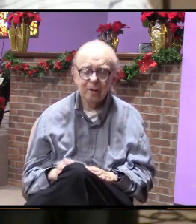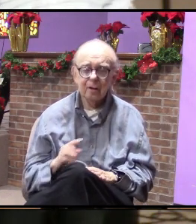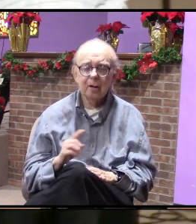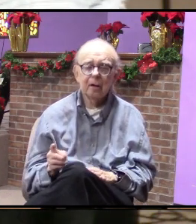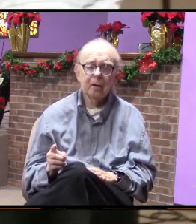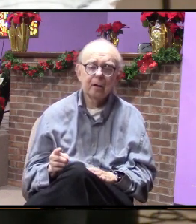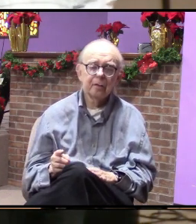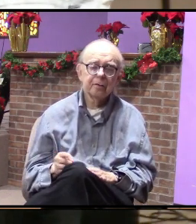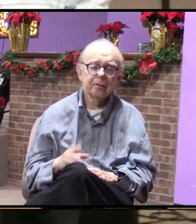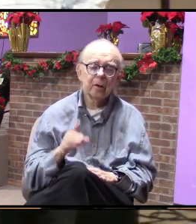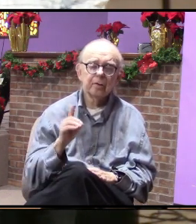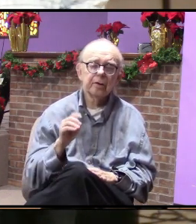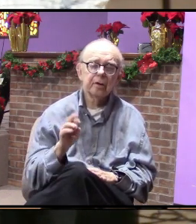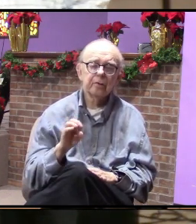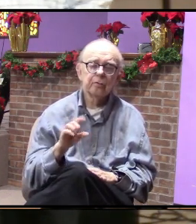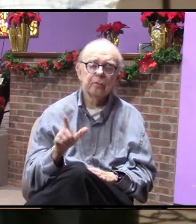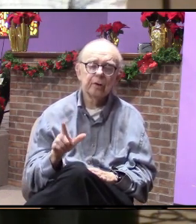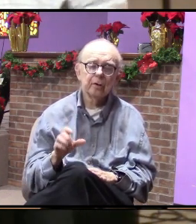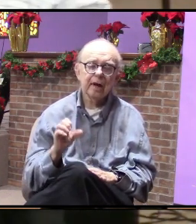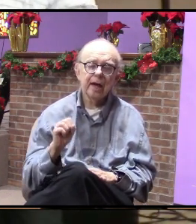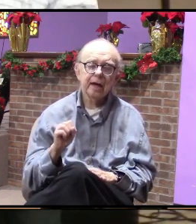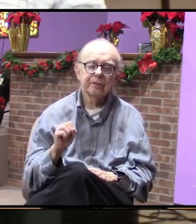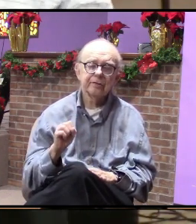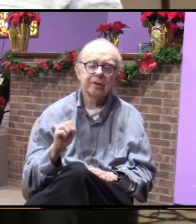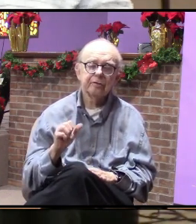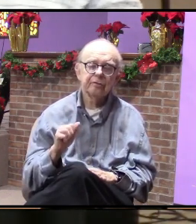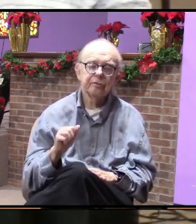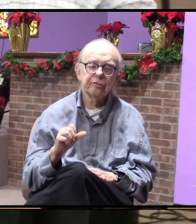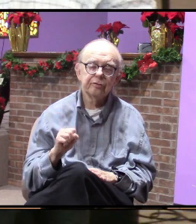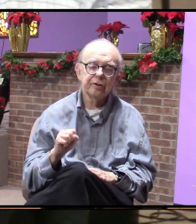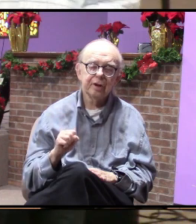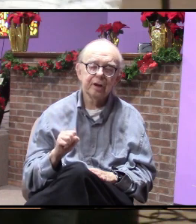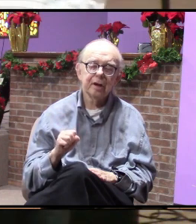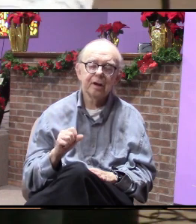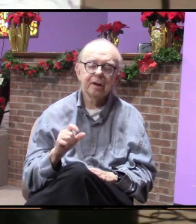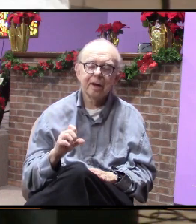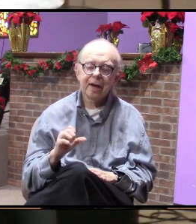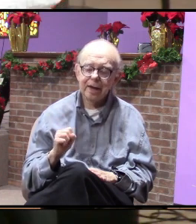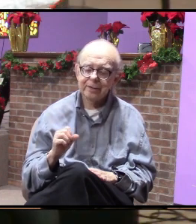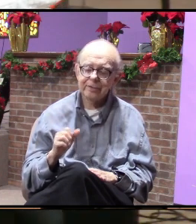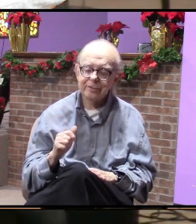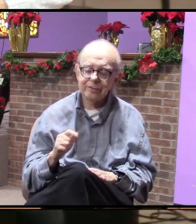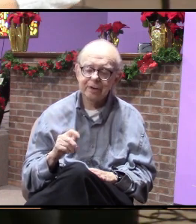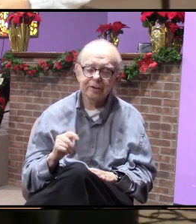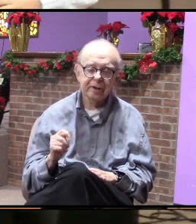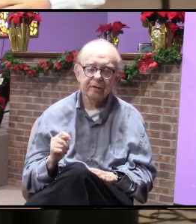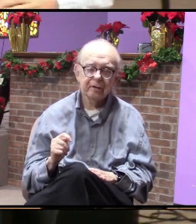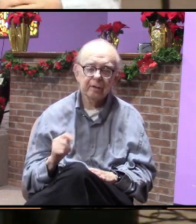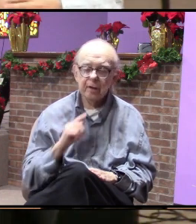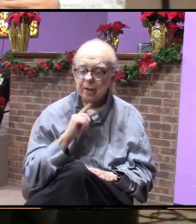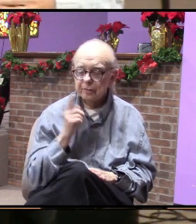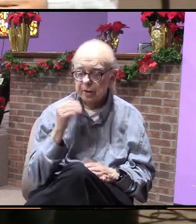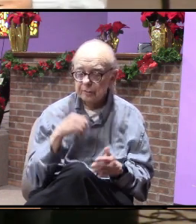They're called drill sergeants. They will tell you, going in there,